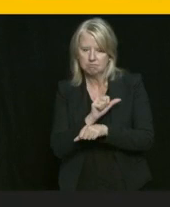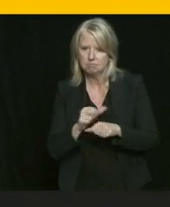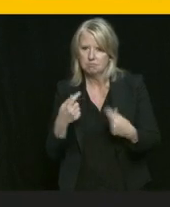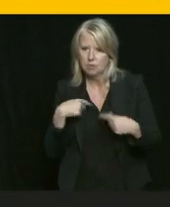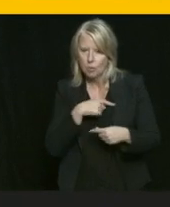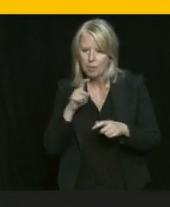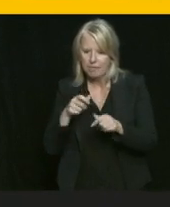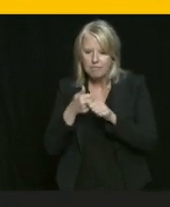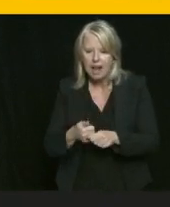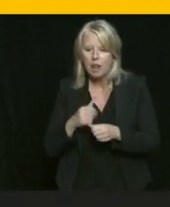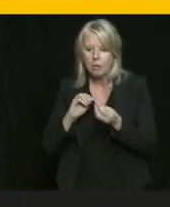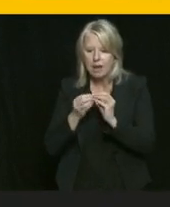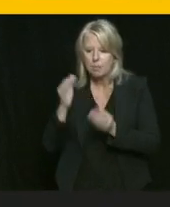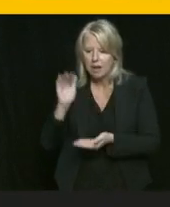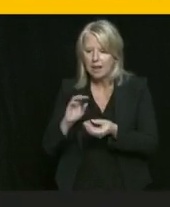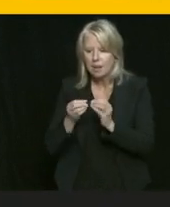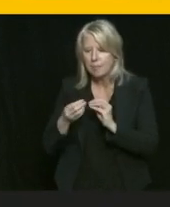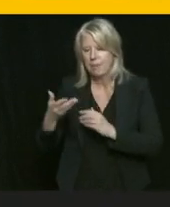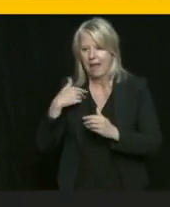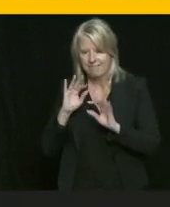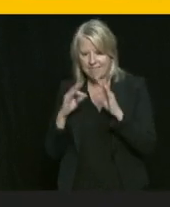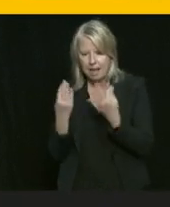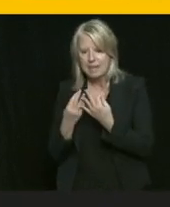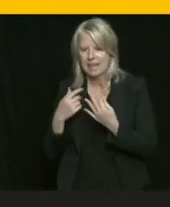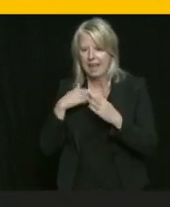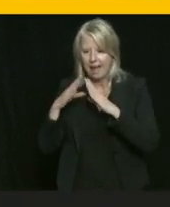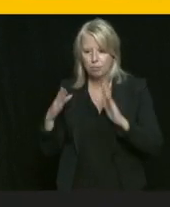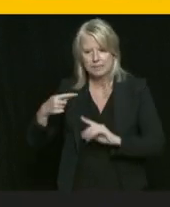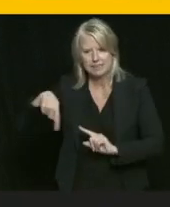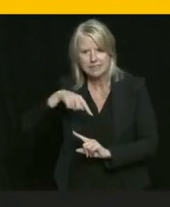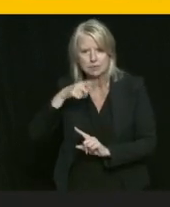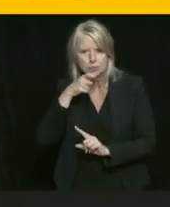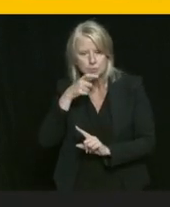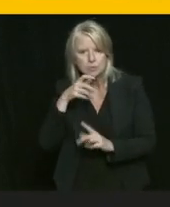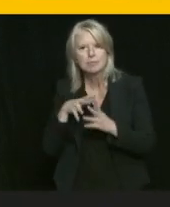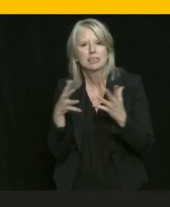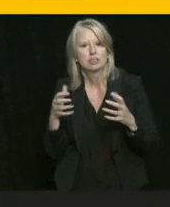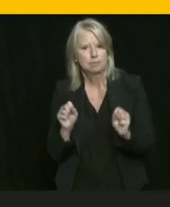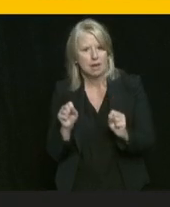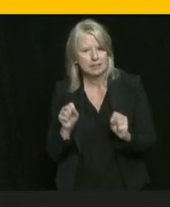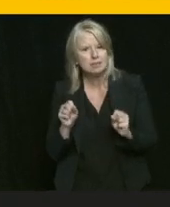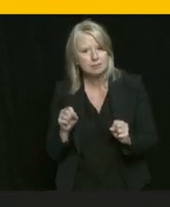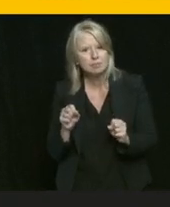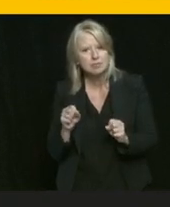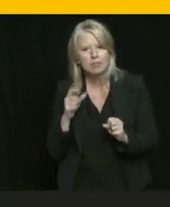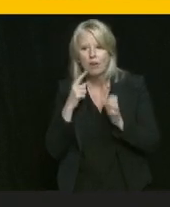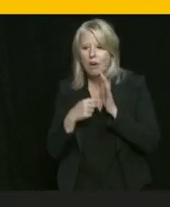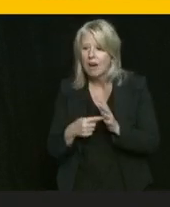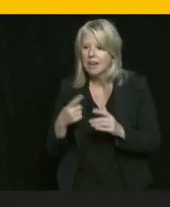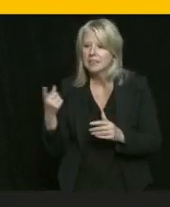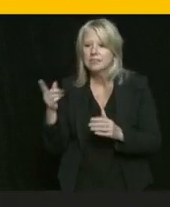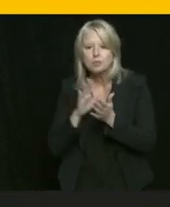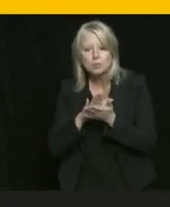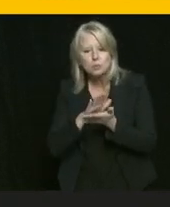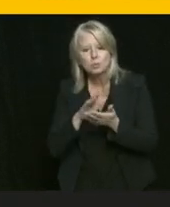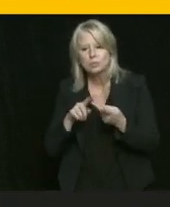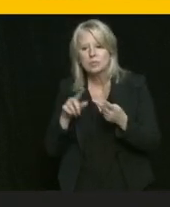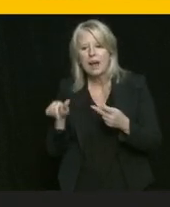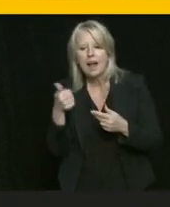your family or household as much as possible. In order, for example, for schools, for other